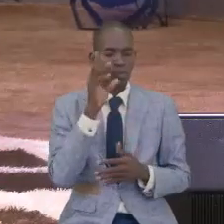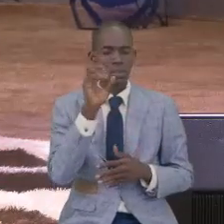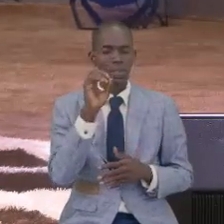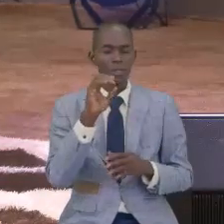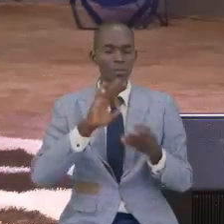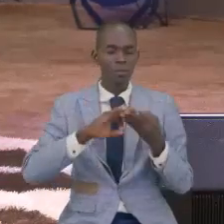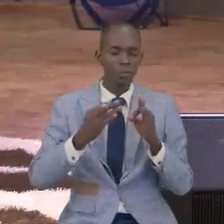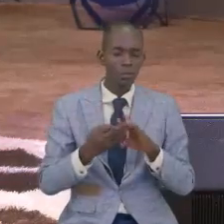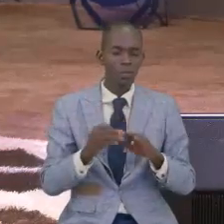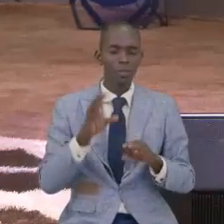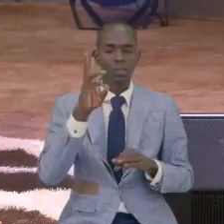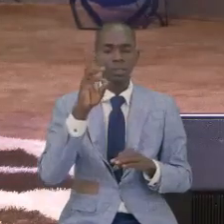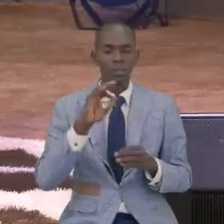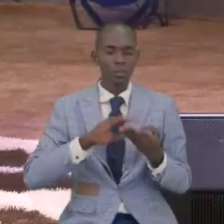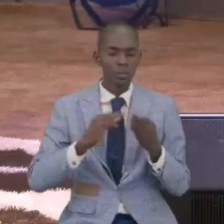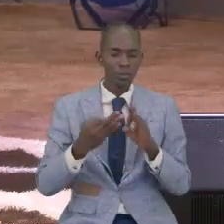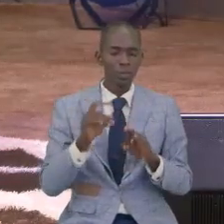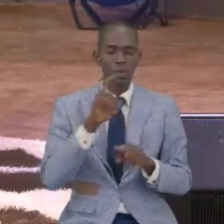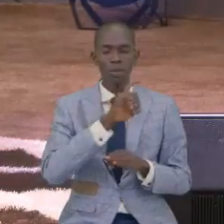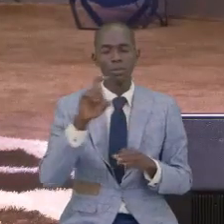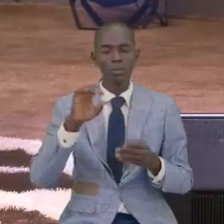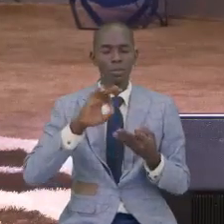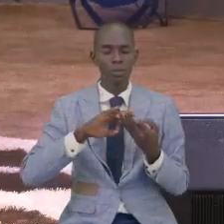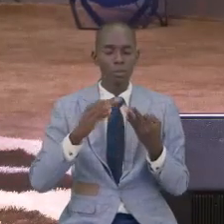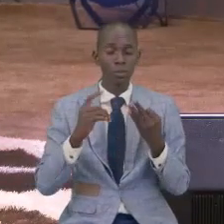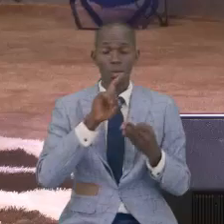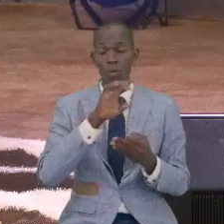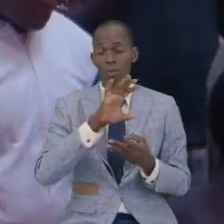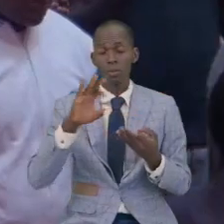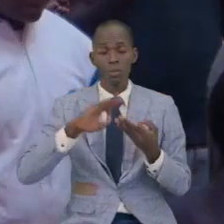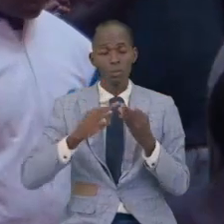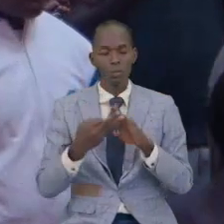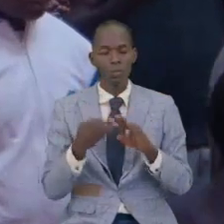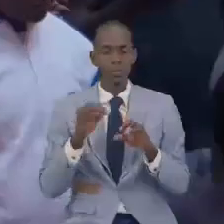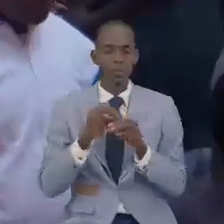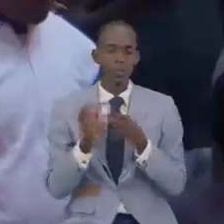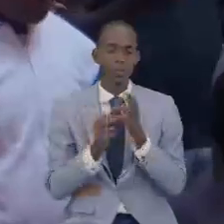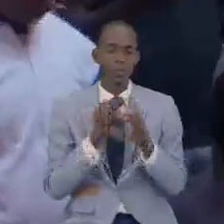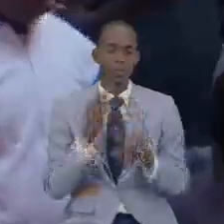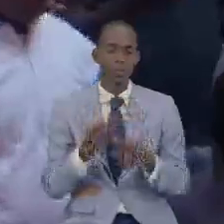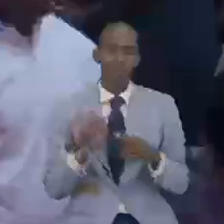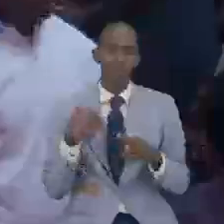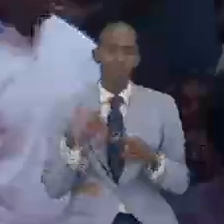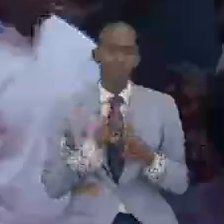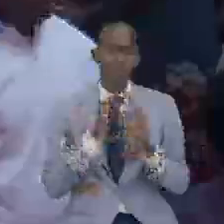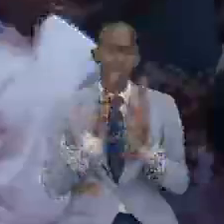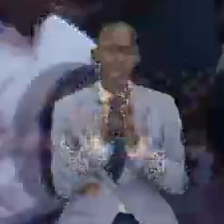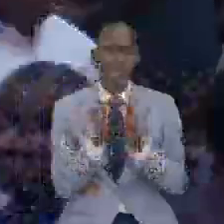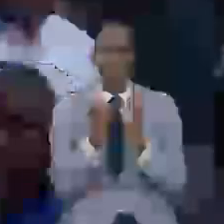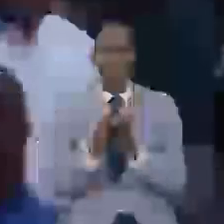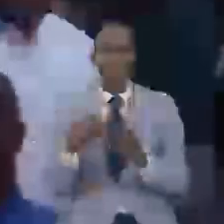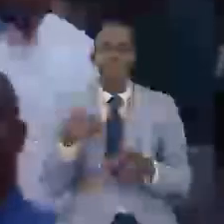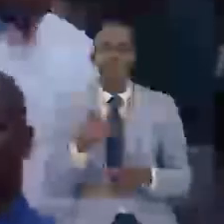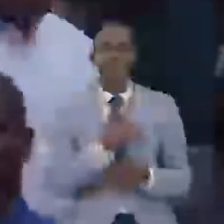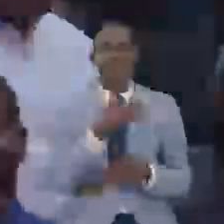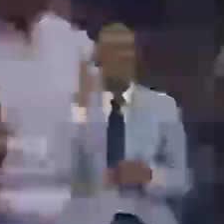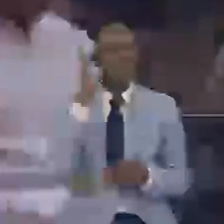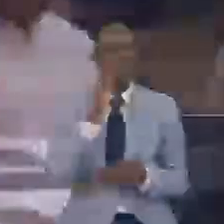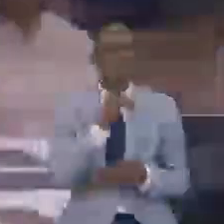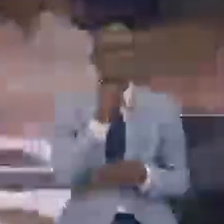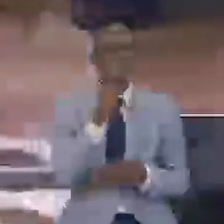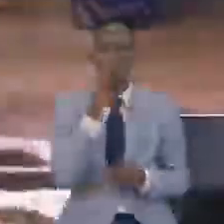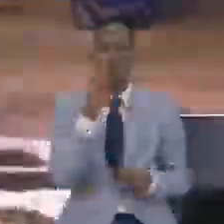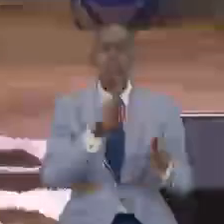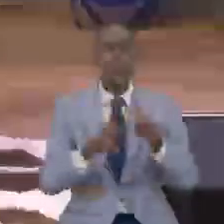60-fold, 100-fold in Jesus' name. We pray that we'll not be people who are always